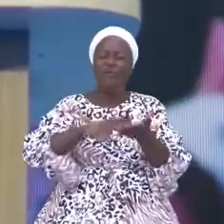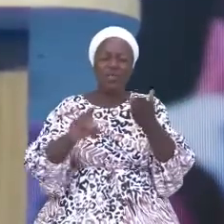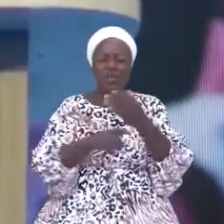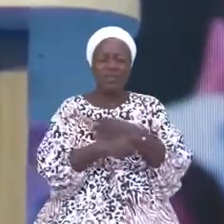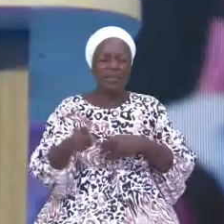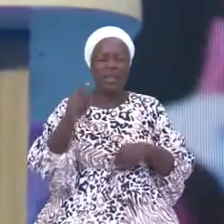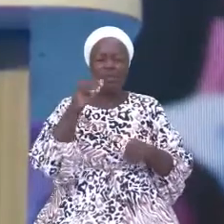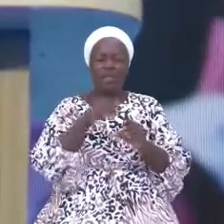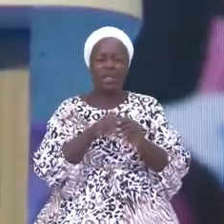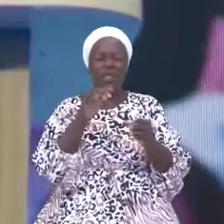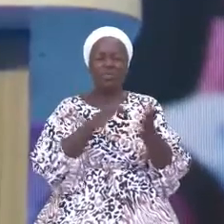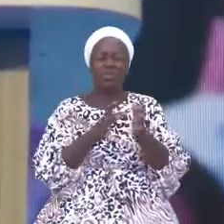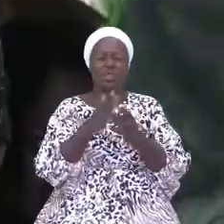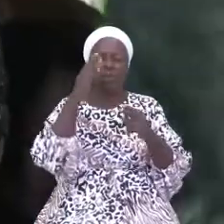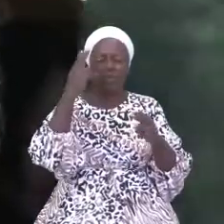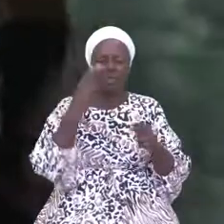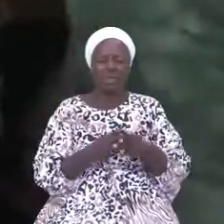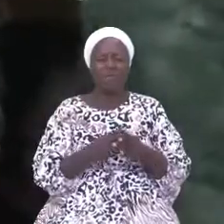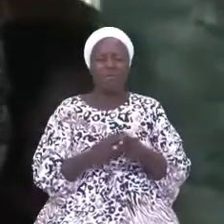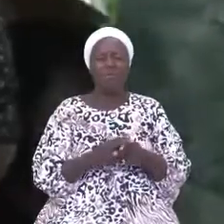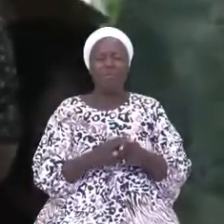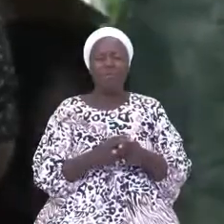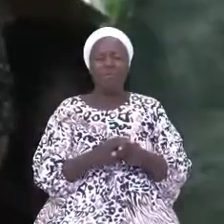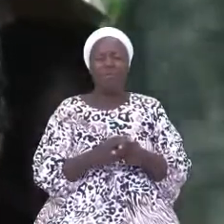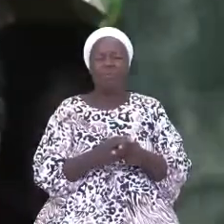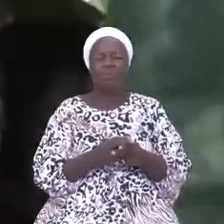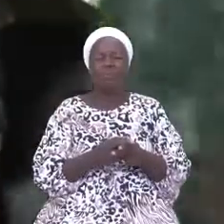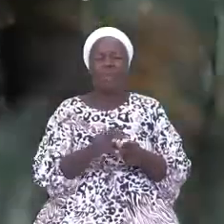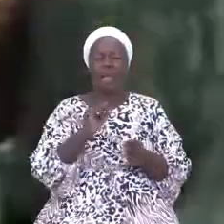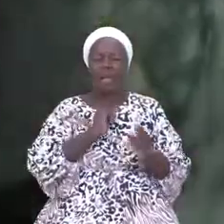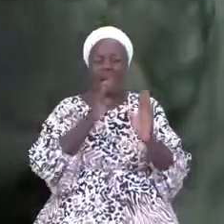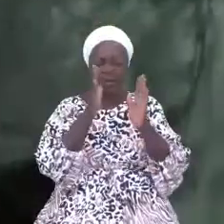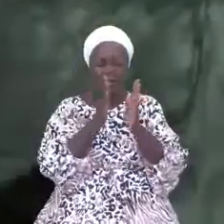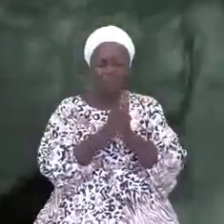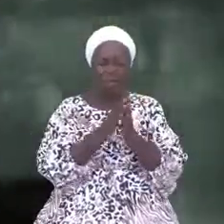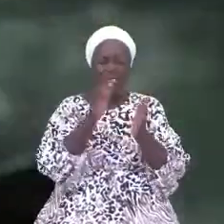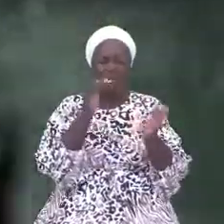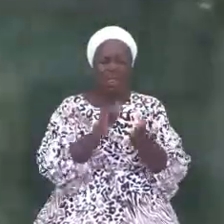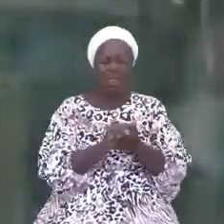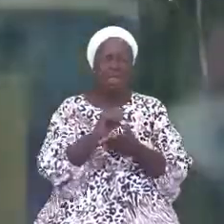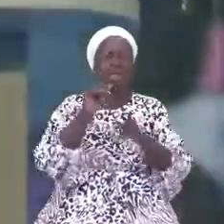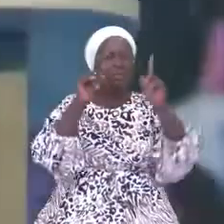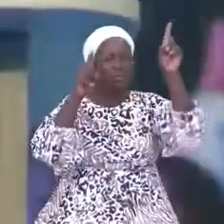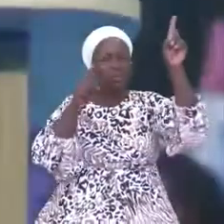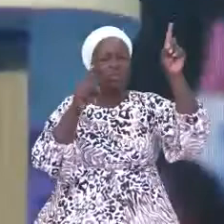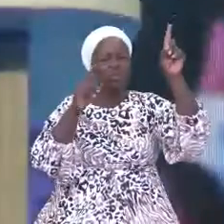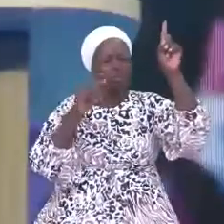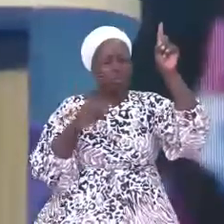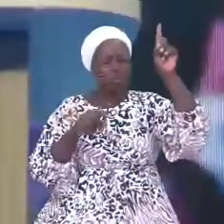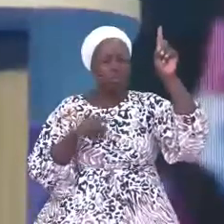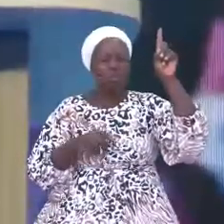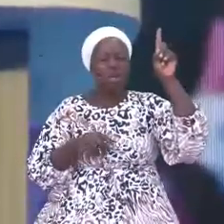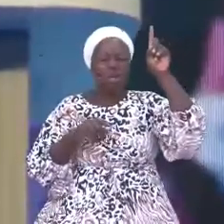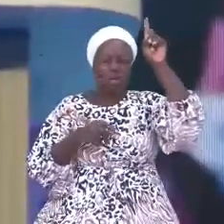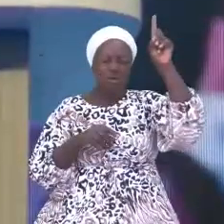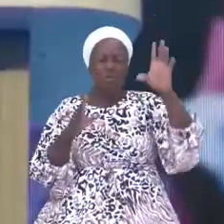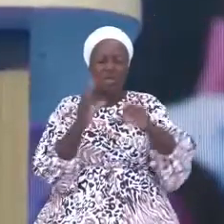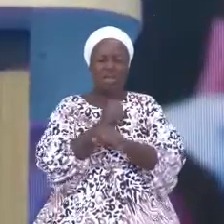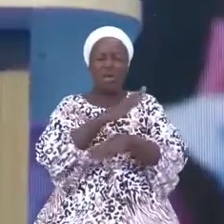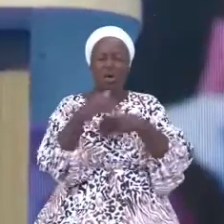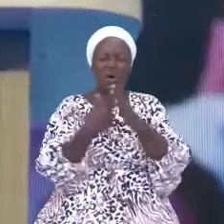them in Jesus' name. I pray that you take all their sins, bundle